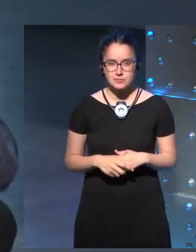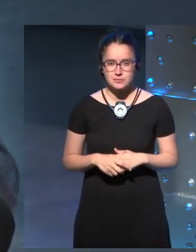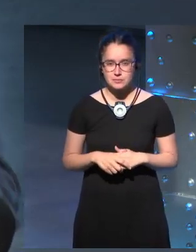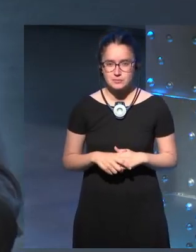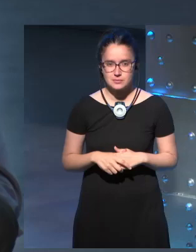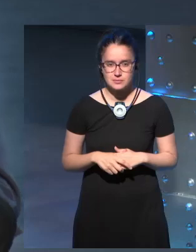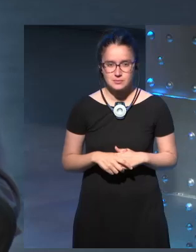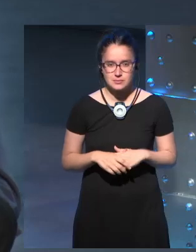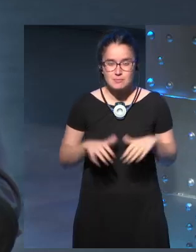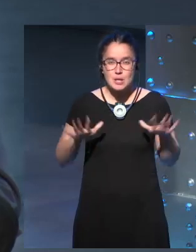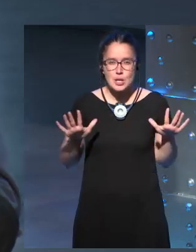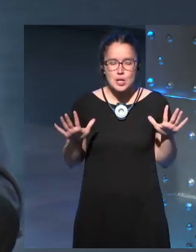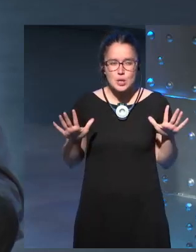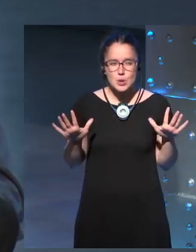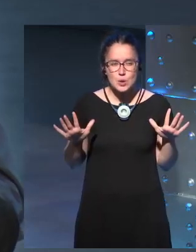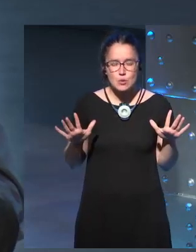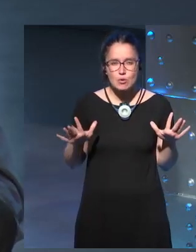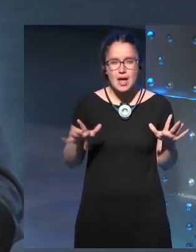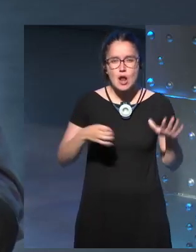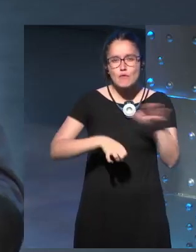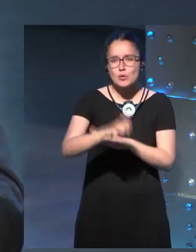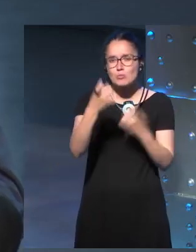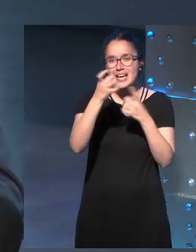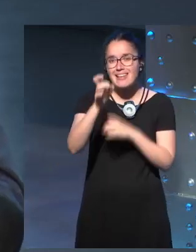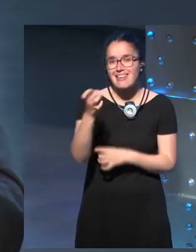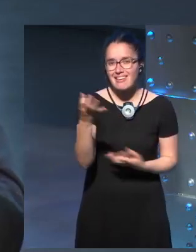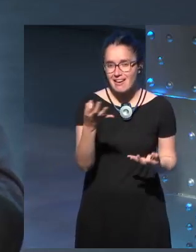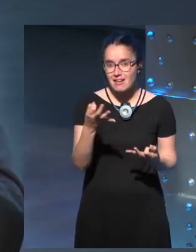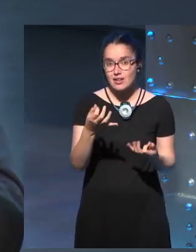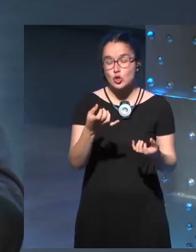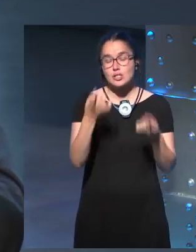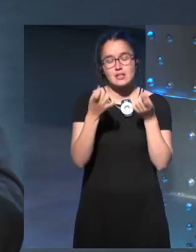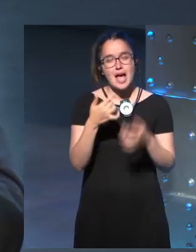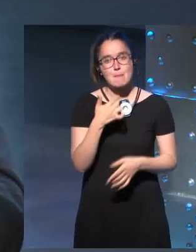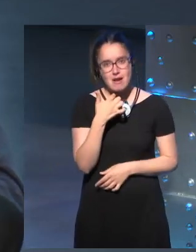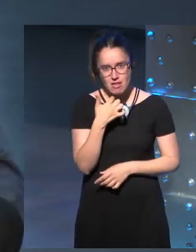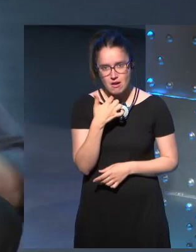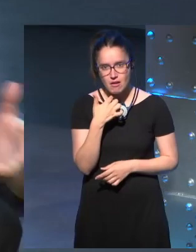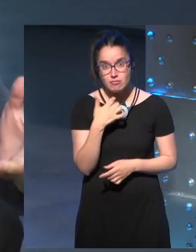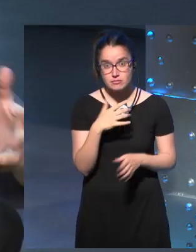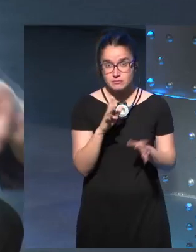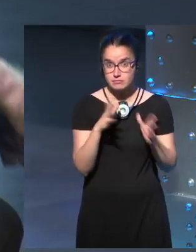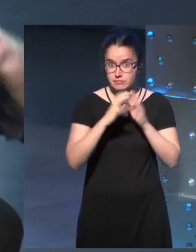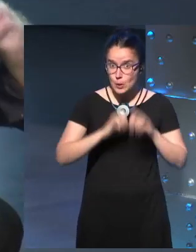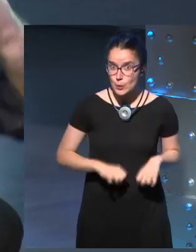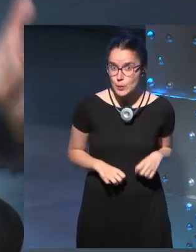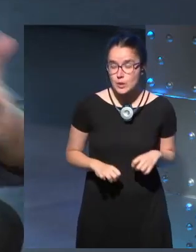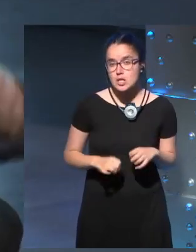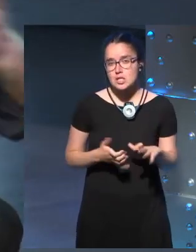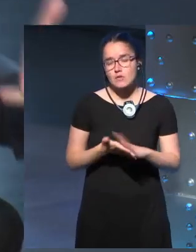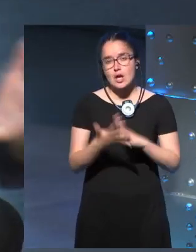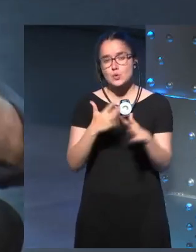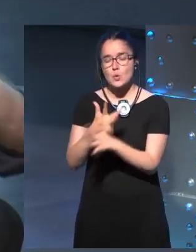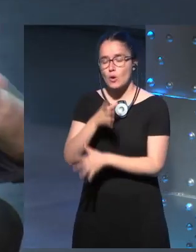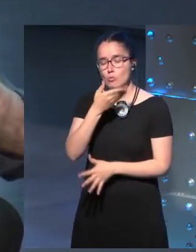what does football teach you? It teaches you about losing, right? It's this beautiful game.